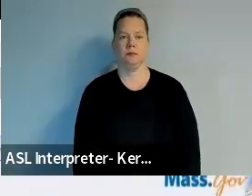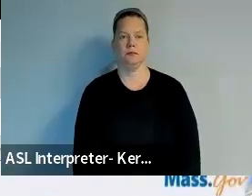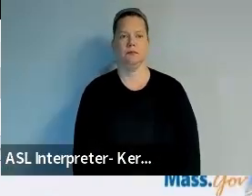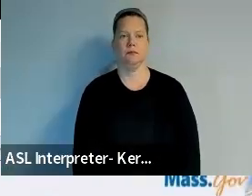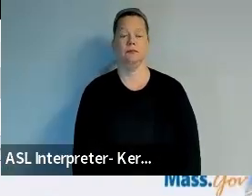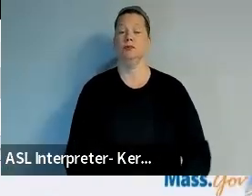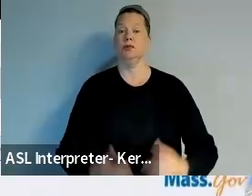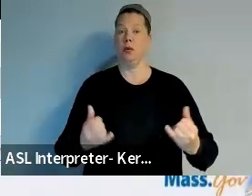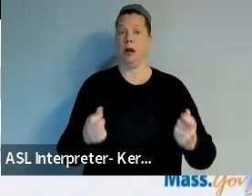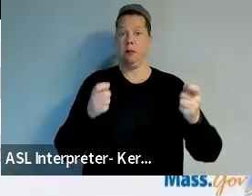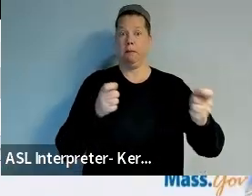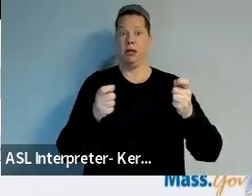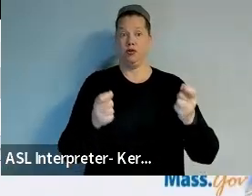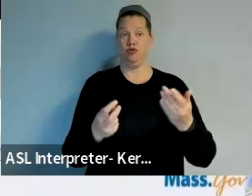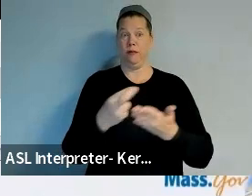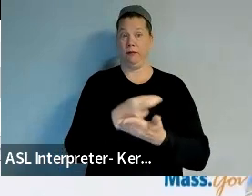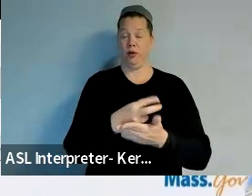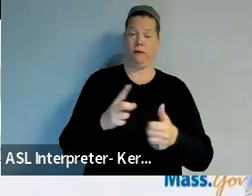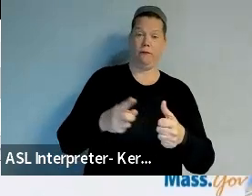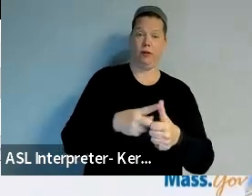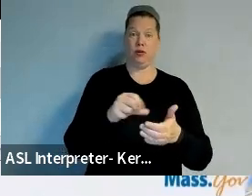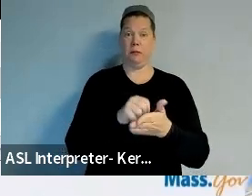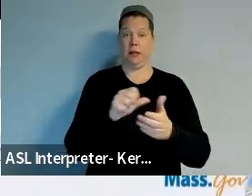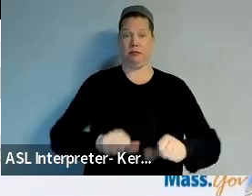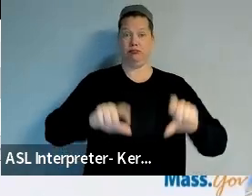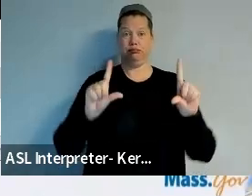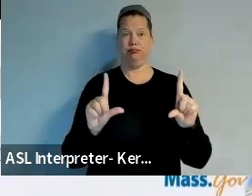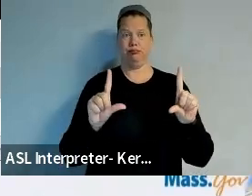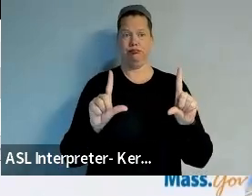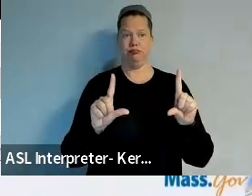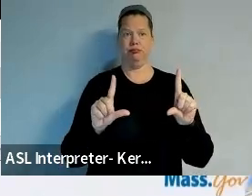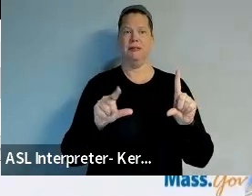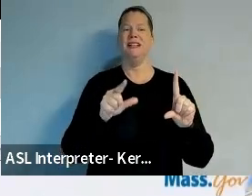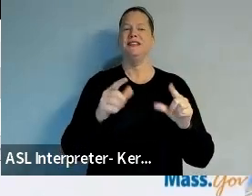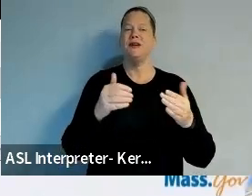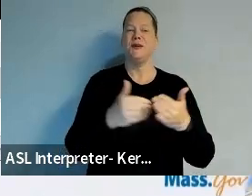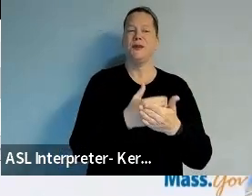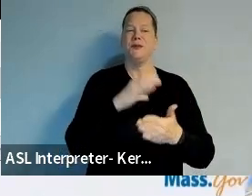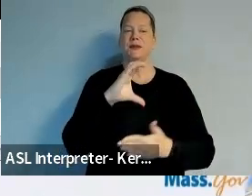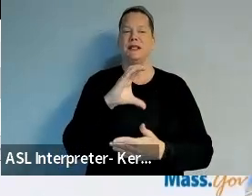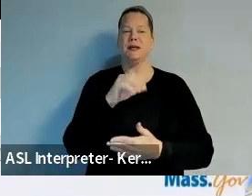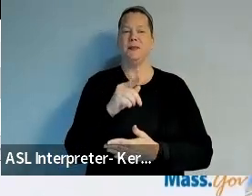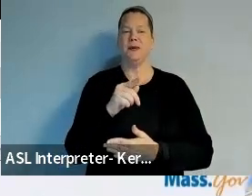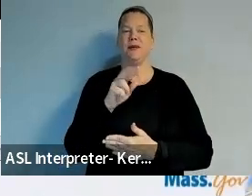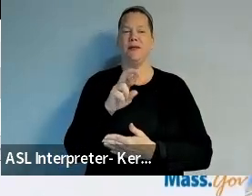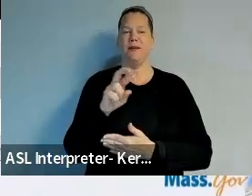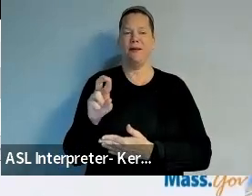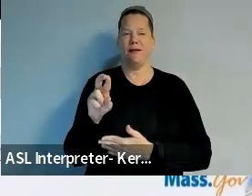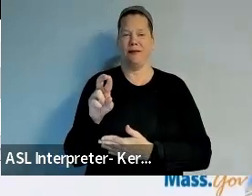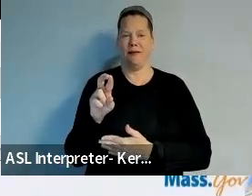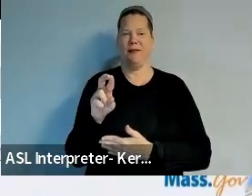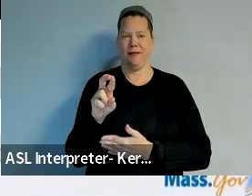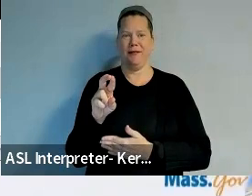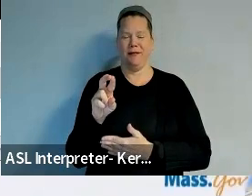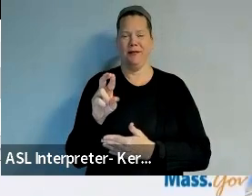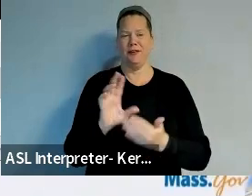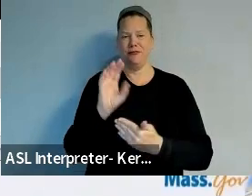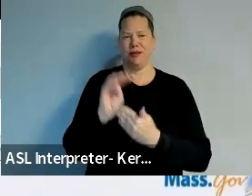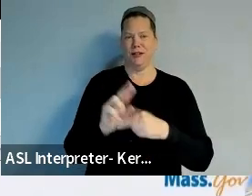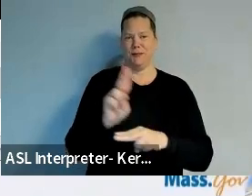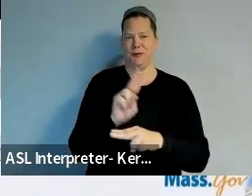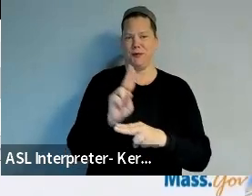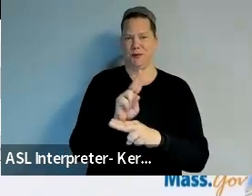The first page contains the new CPRR curriculum utilized prompt,